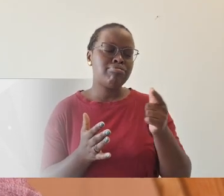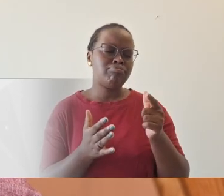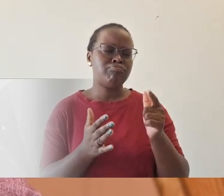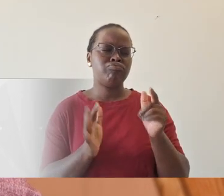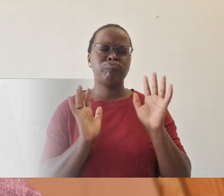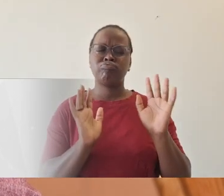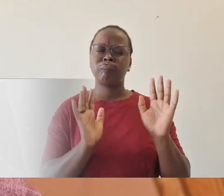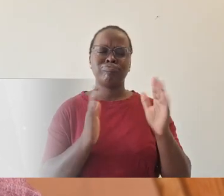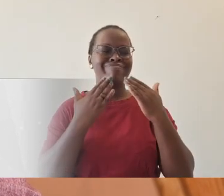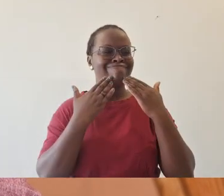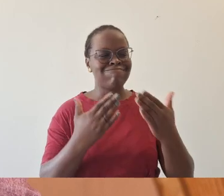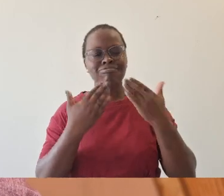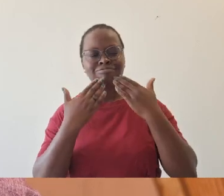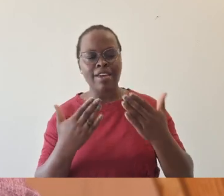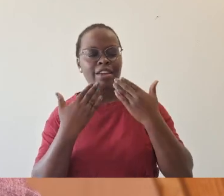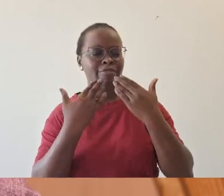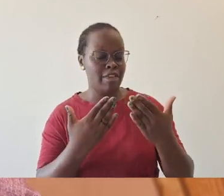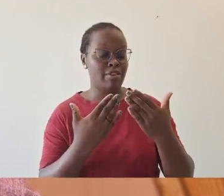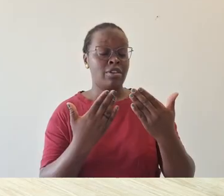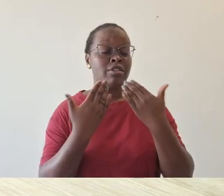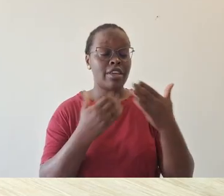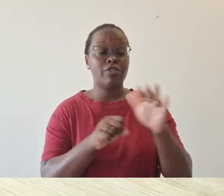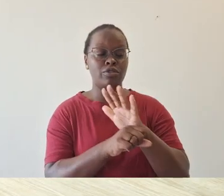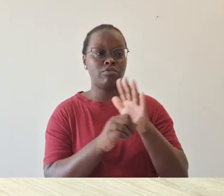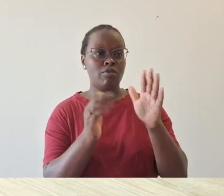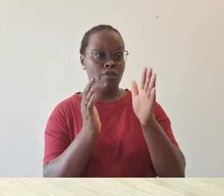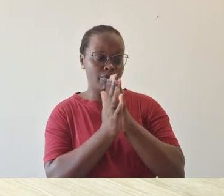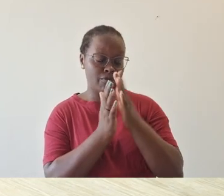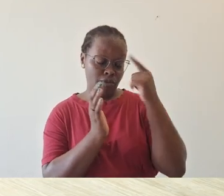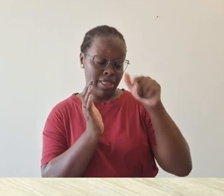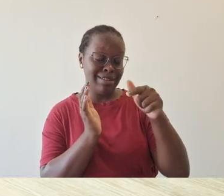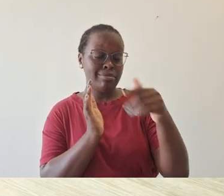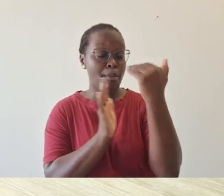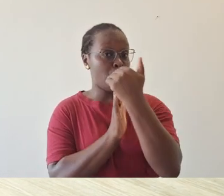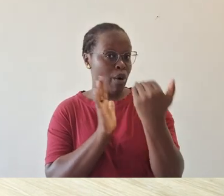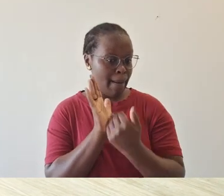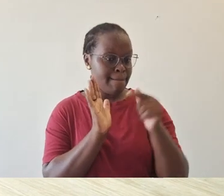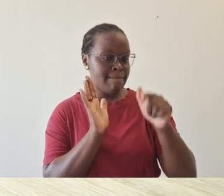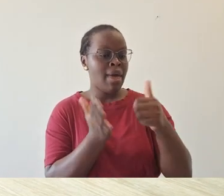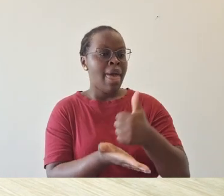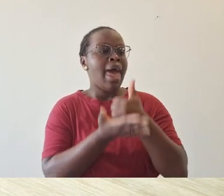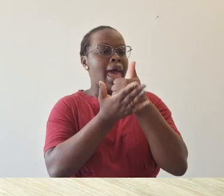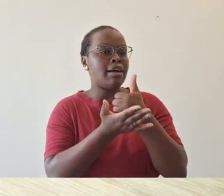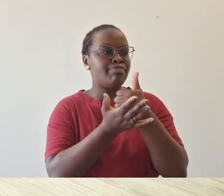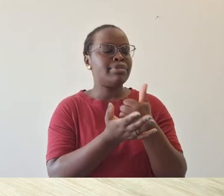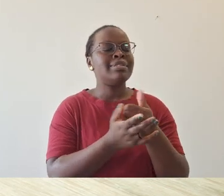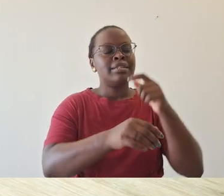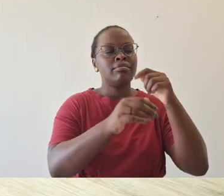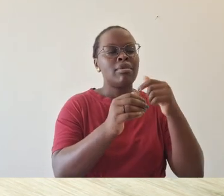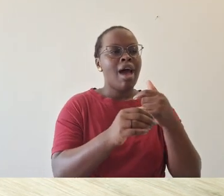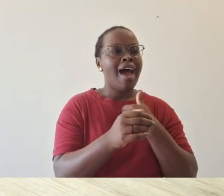really appreciated that they were spending time with their parents. It's something we take for granted, but they were actually spending time doing